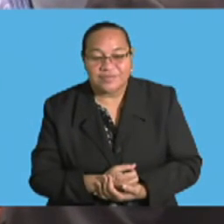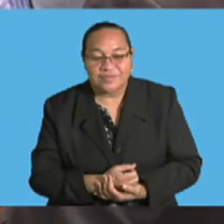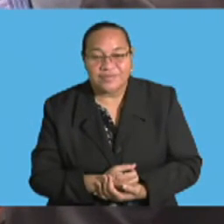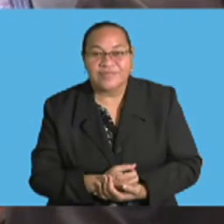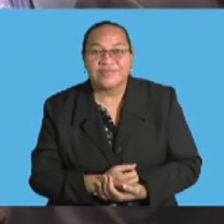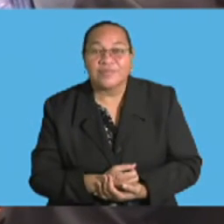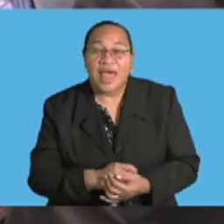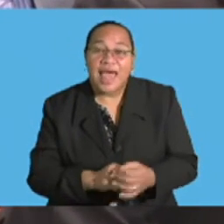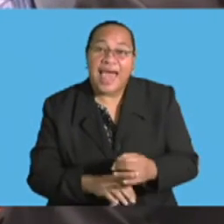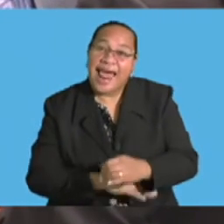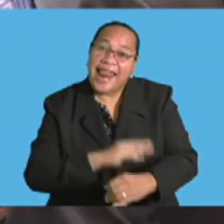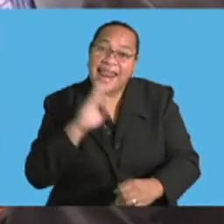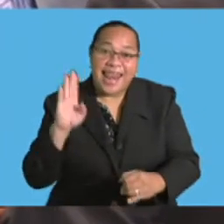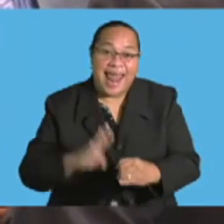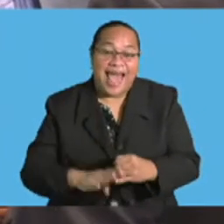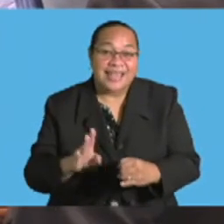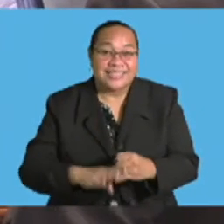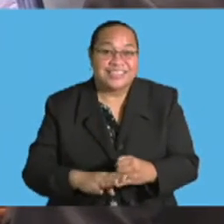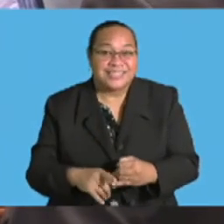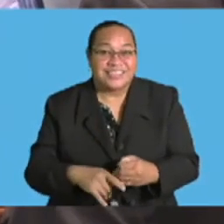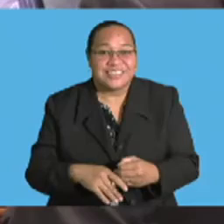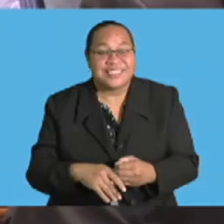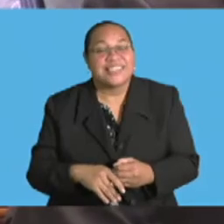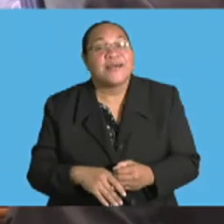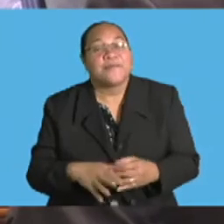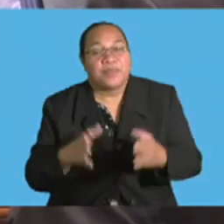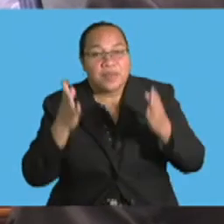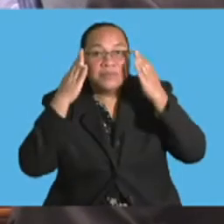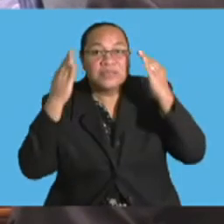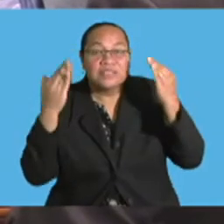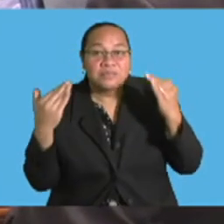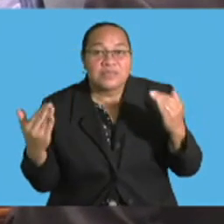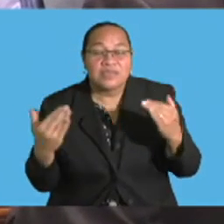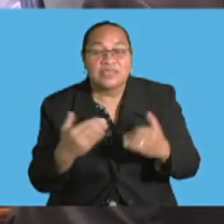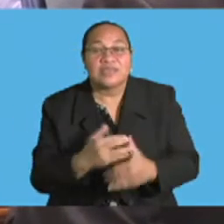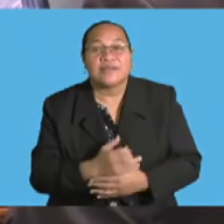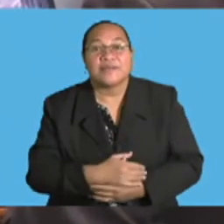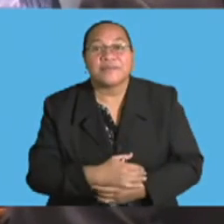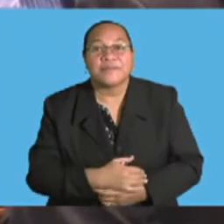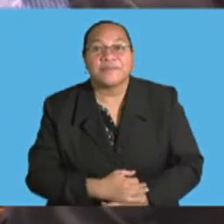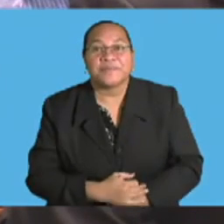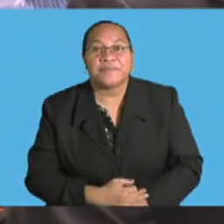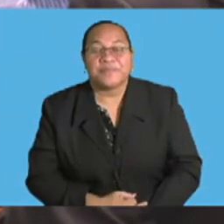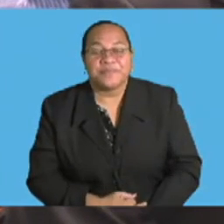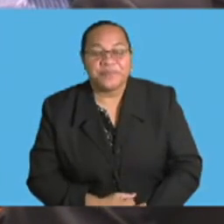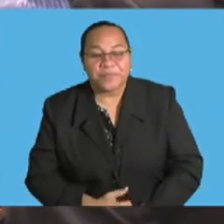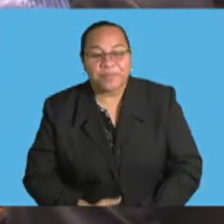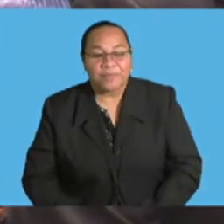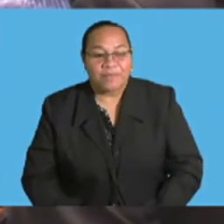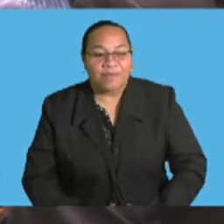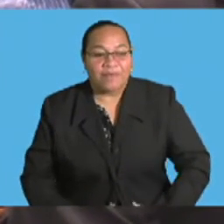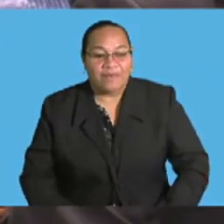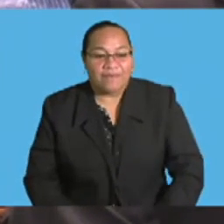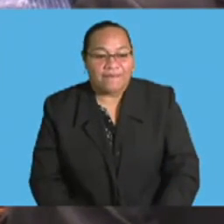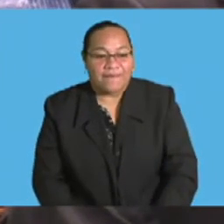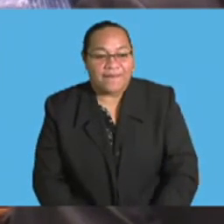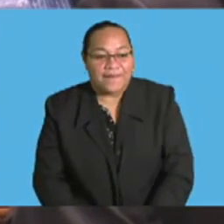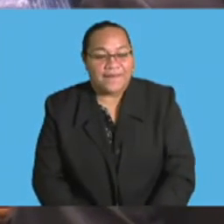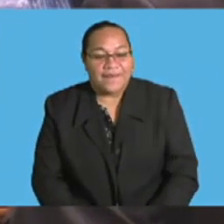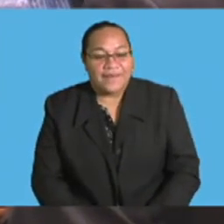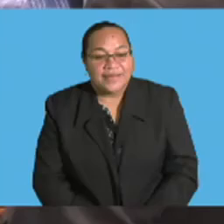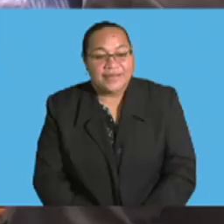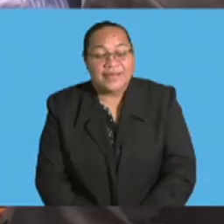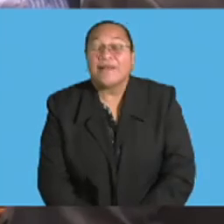And lastly, Mr. Speaker, sir, if I may, on the